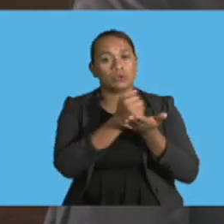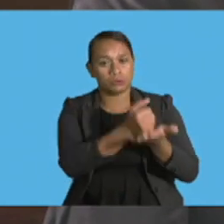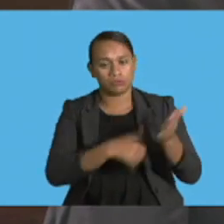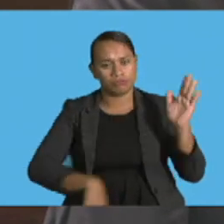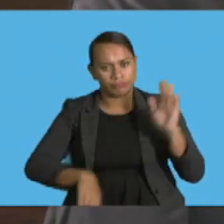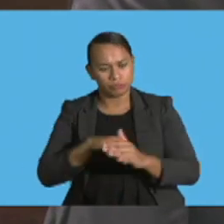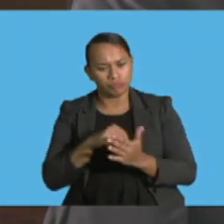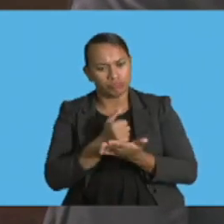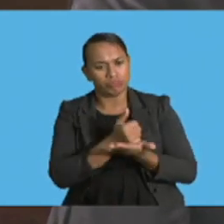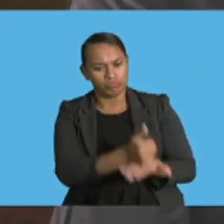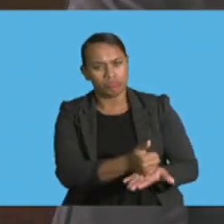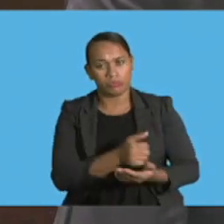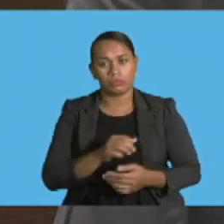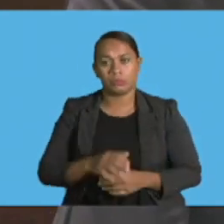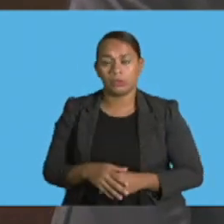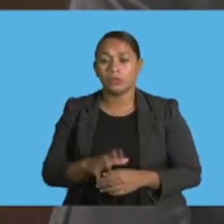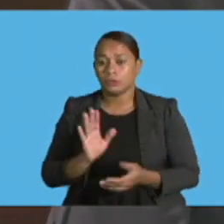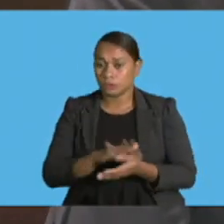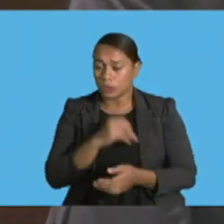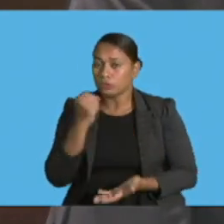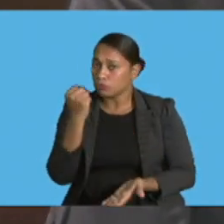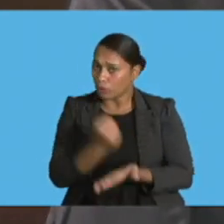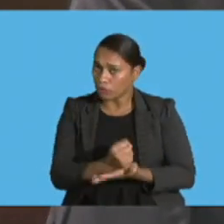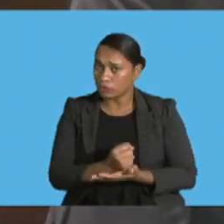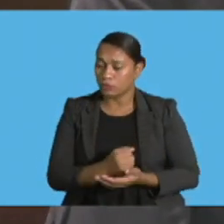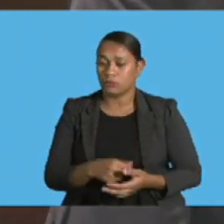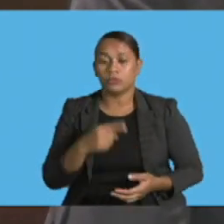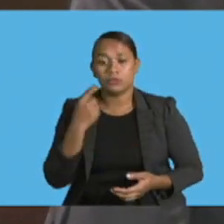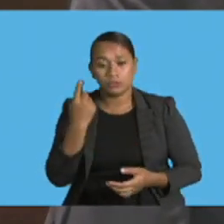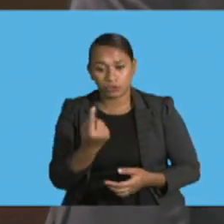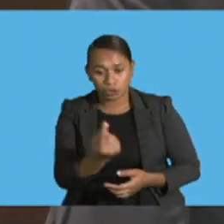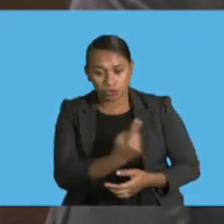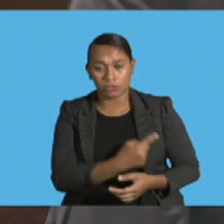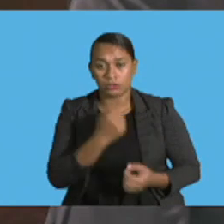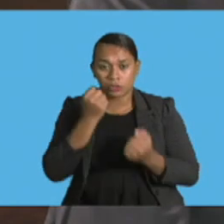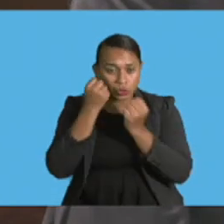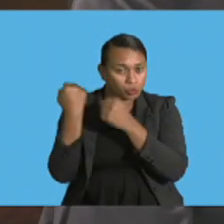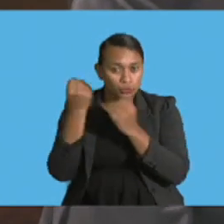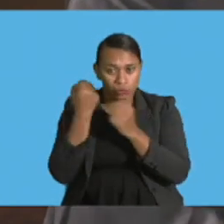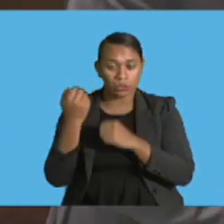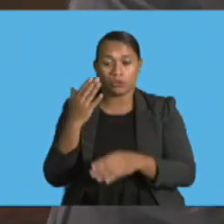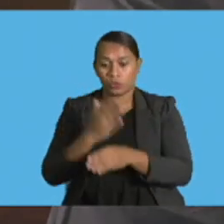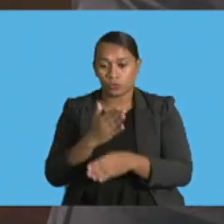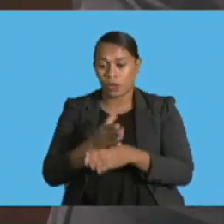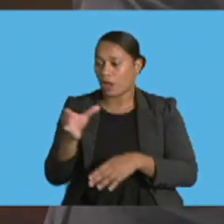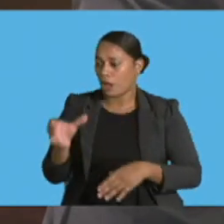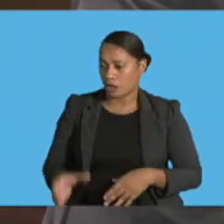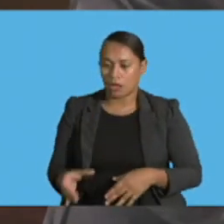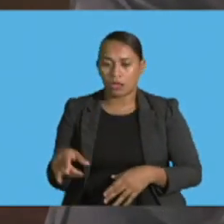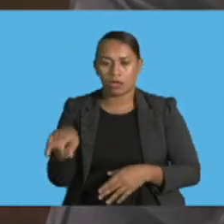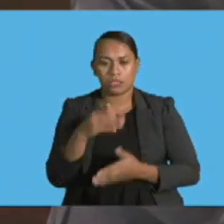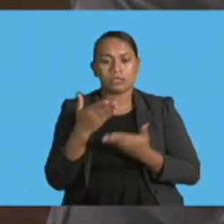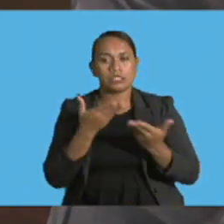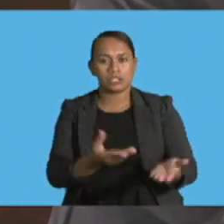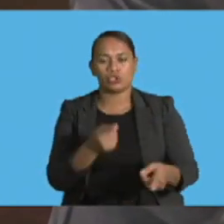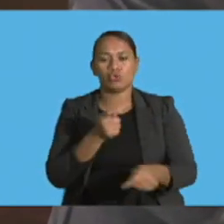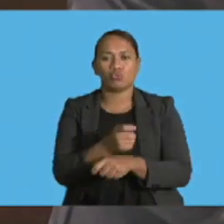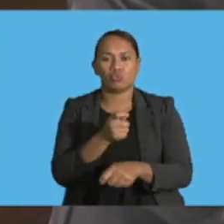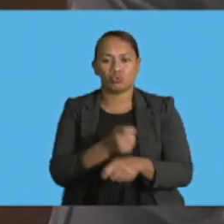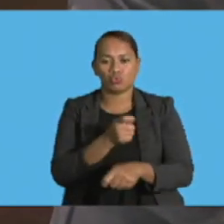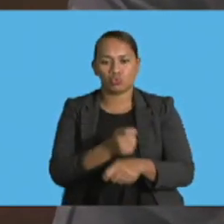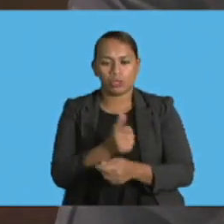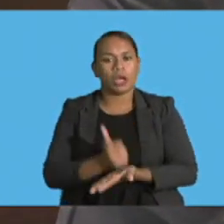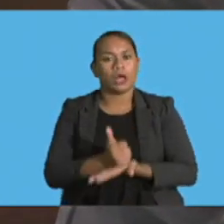Mr. Speaker, to ensuring that every sugarcane farmer in Fiji is armed with the tools and assistance to